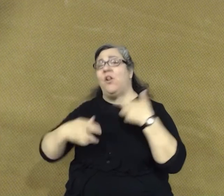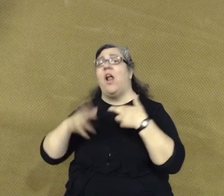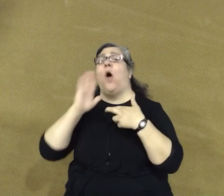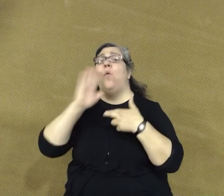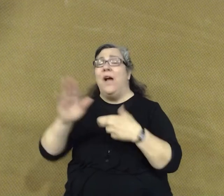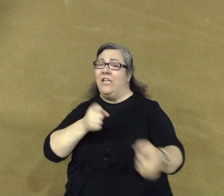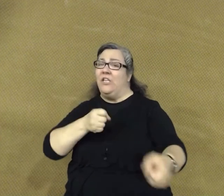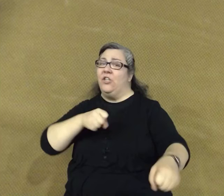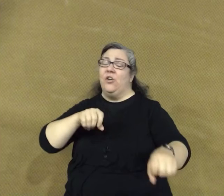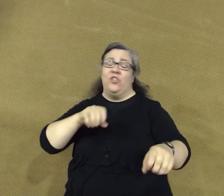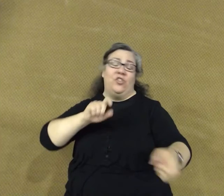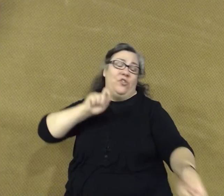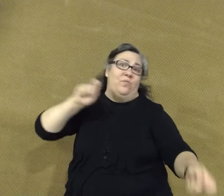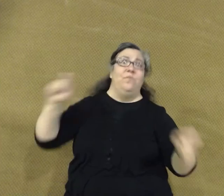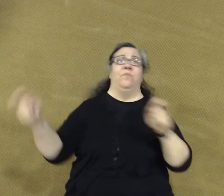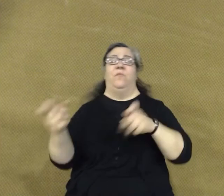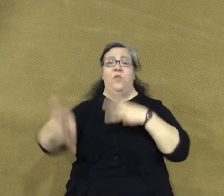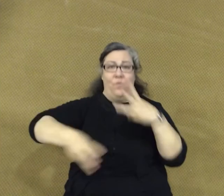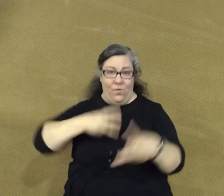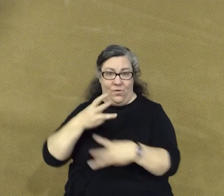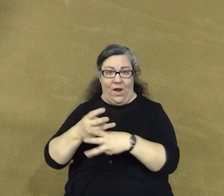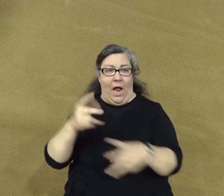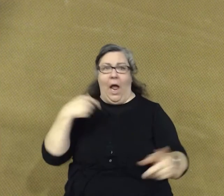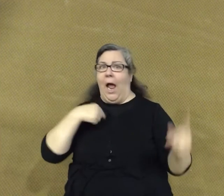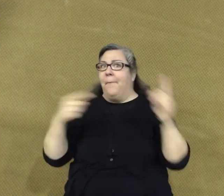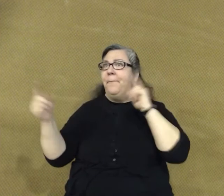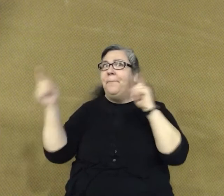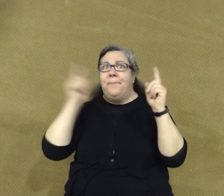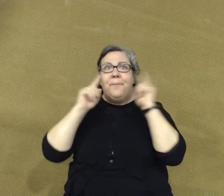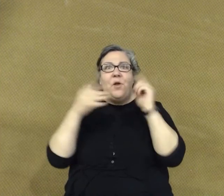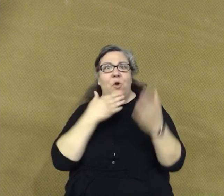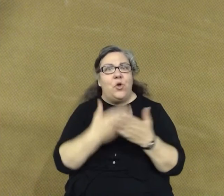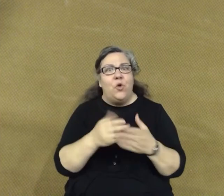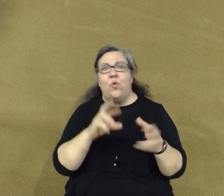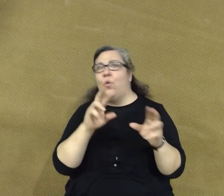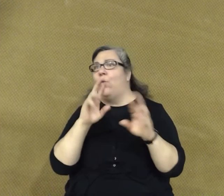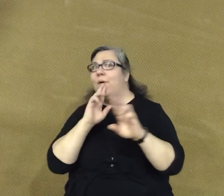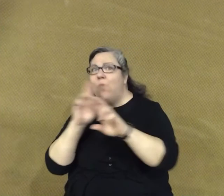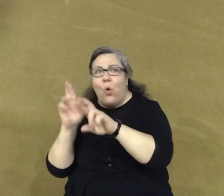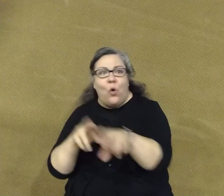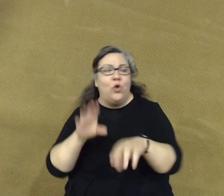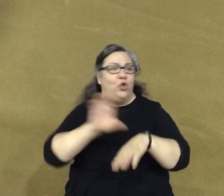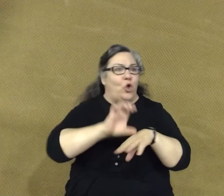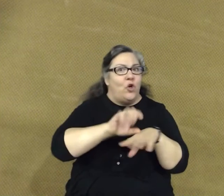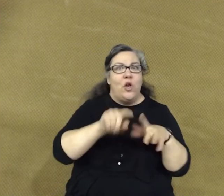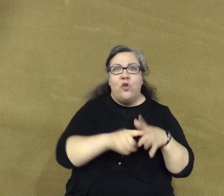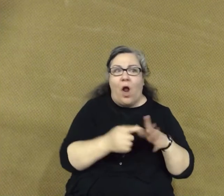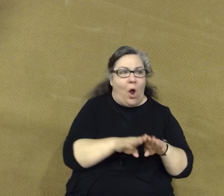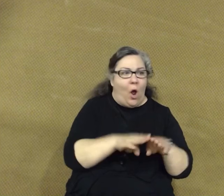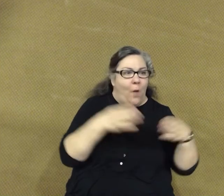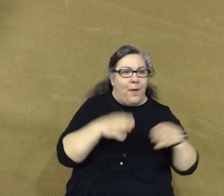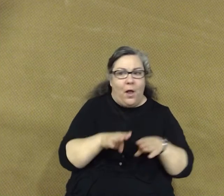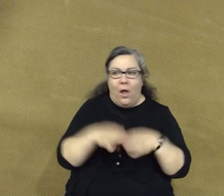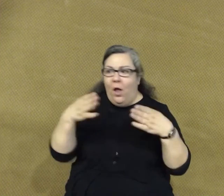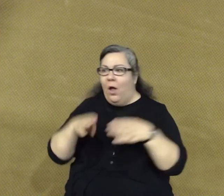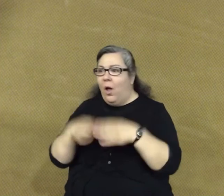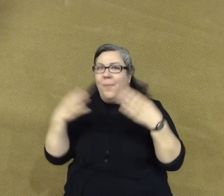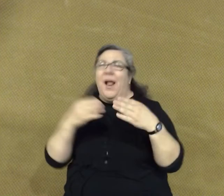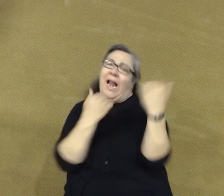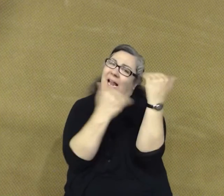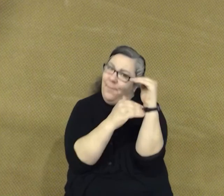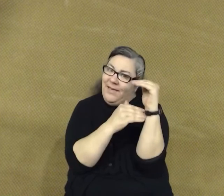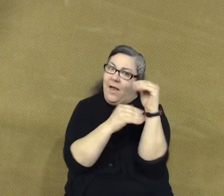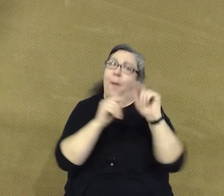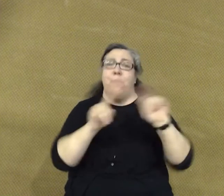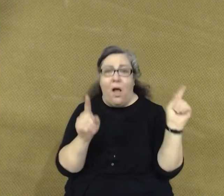our nation. I'm already hearing so many good reports. Already churches have begun to open in capacity